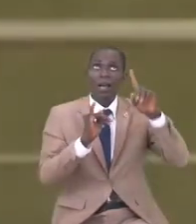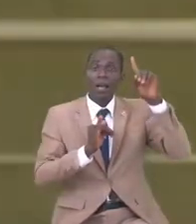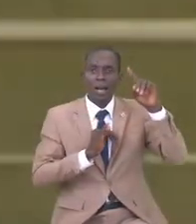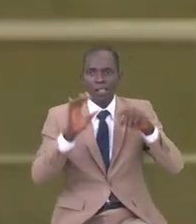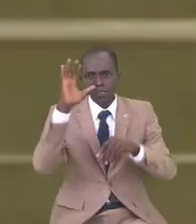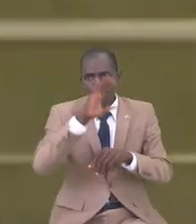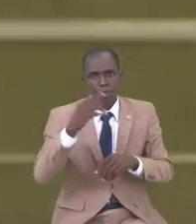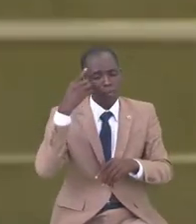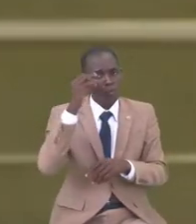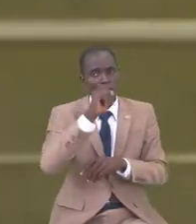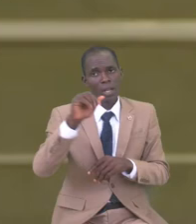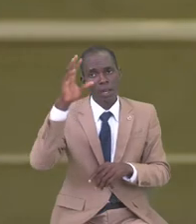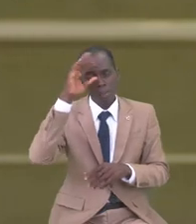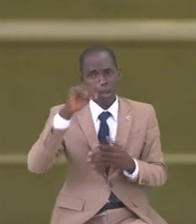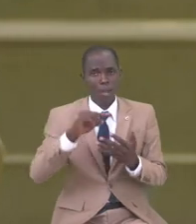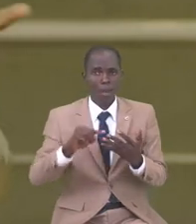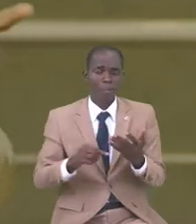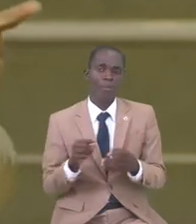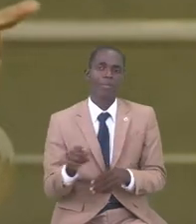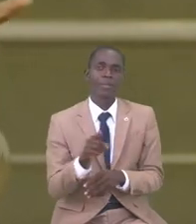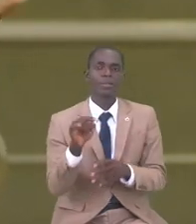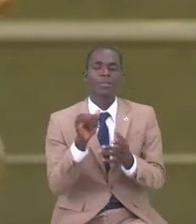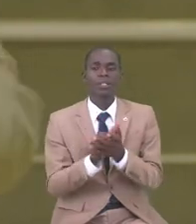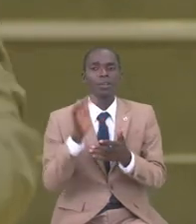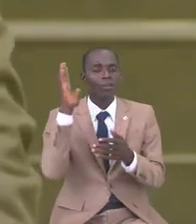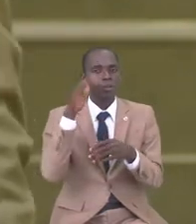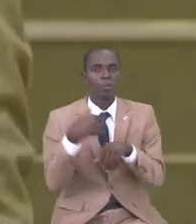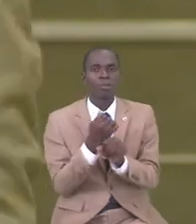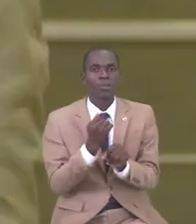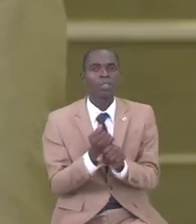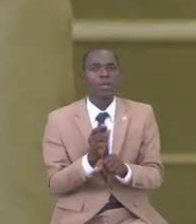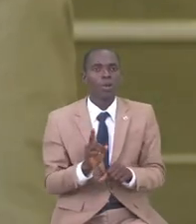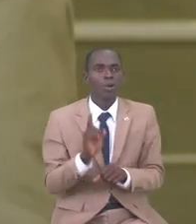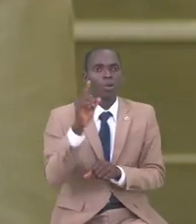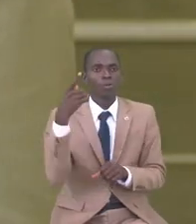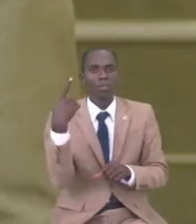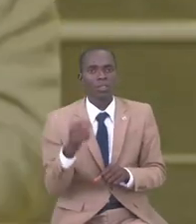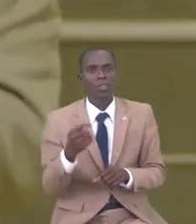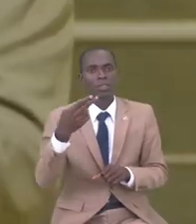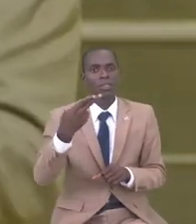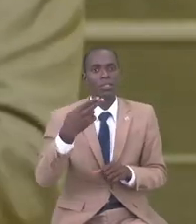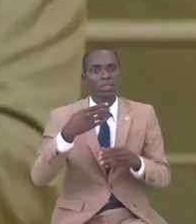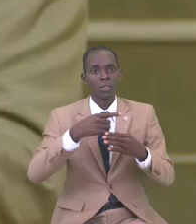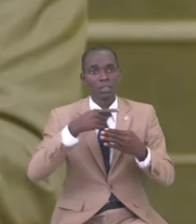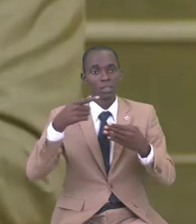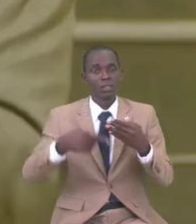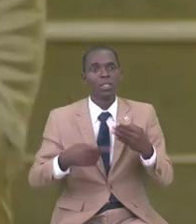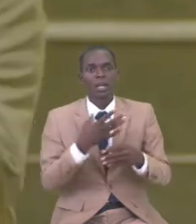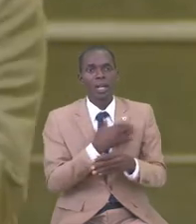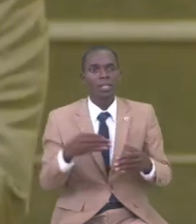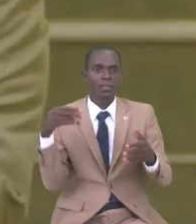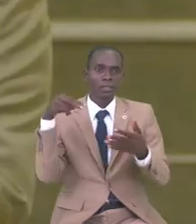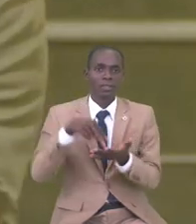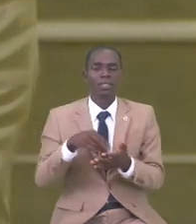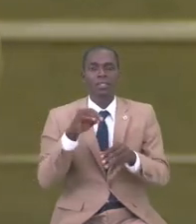among them that should make up the edge and stand in the gap before me for